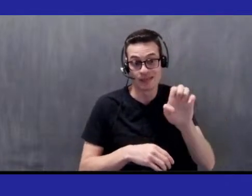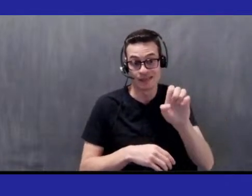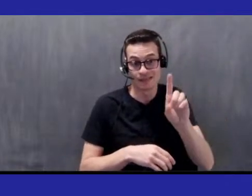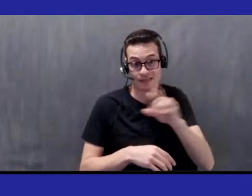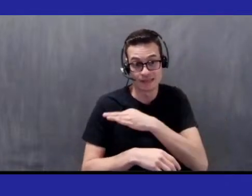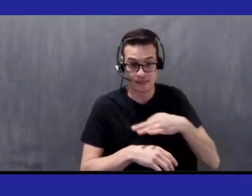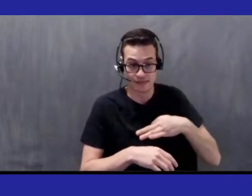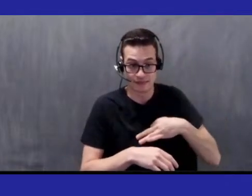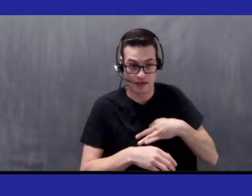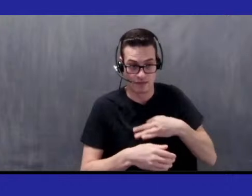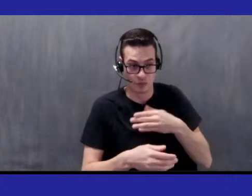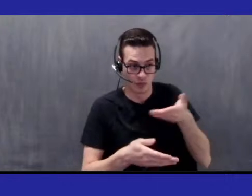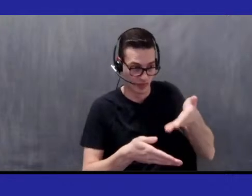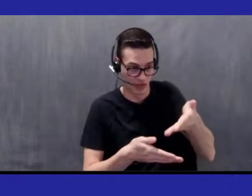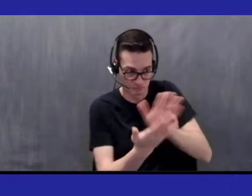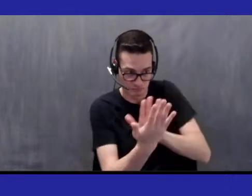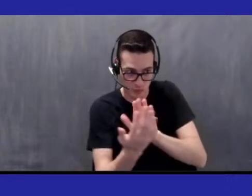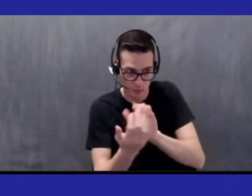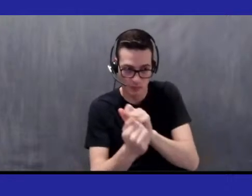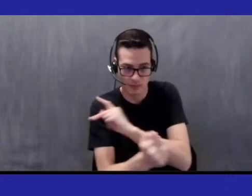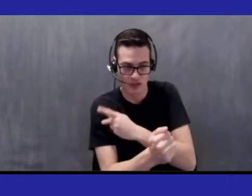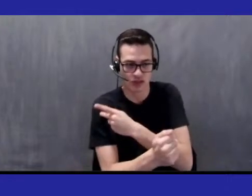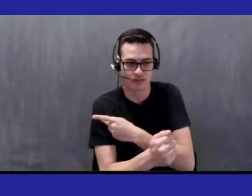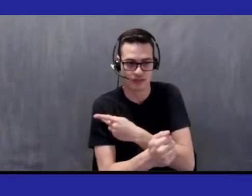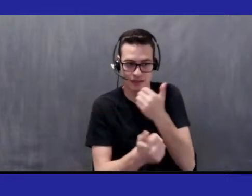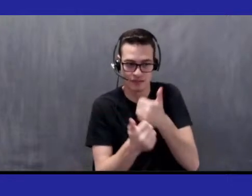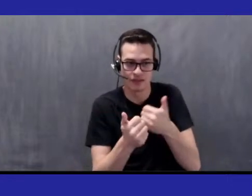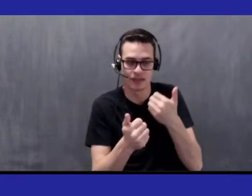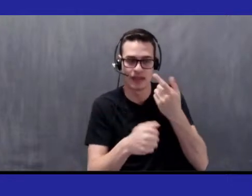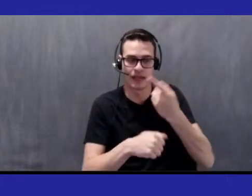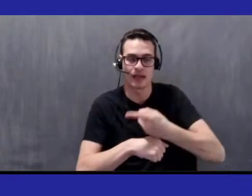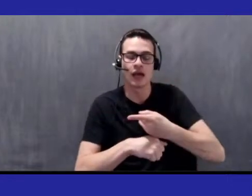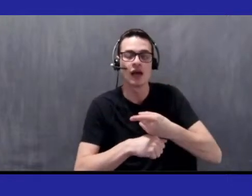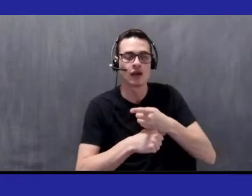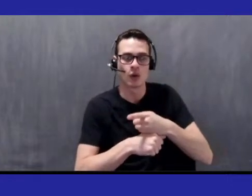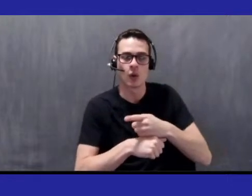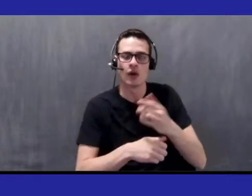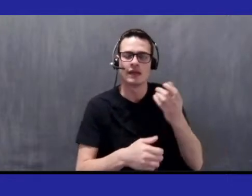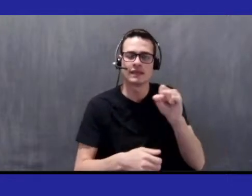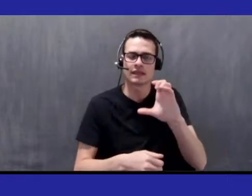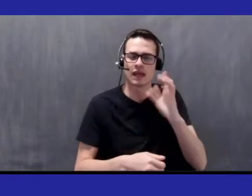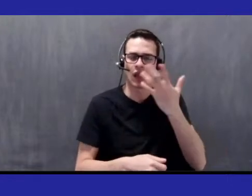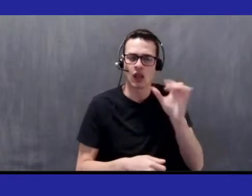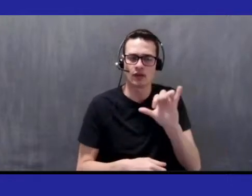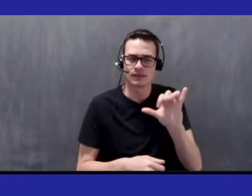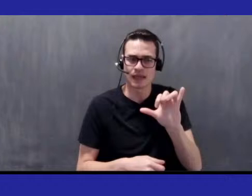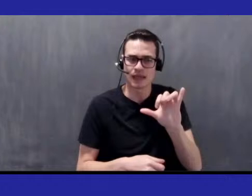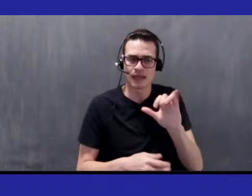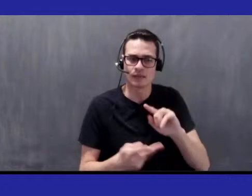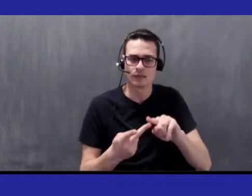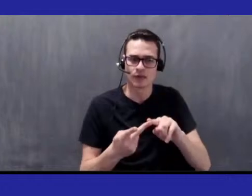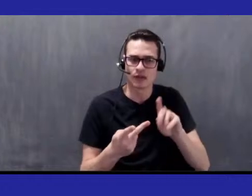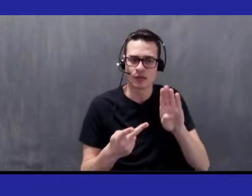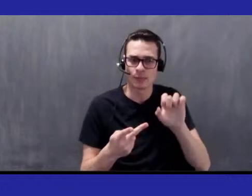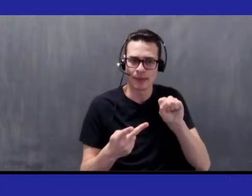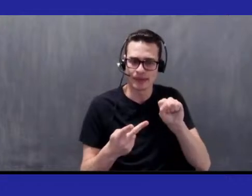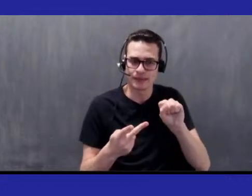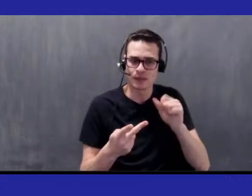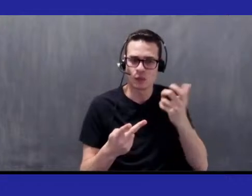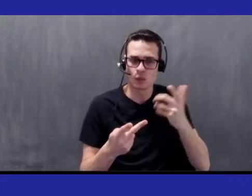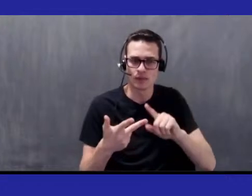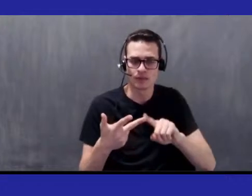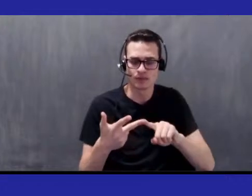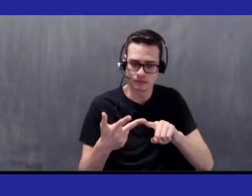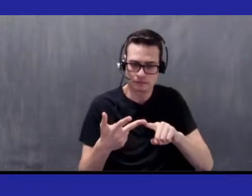sickle cell, what does a classic presentation look like with sickle cell? What are some of the traps of biases that staff may fall